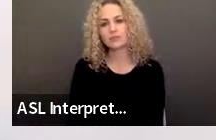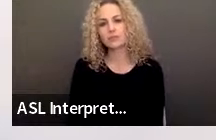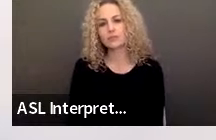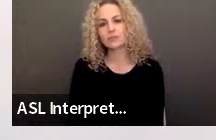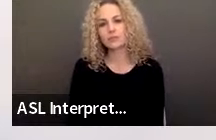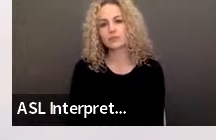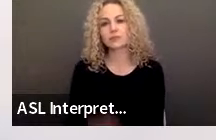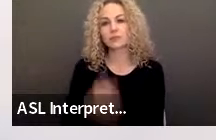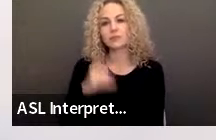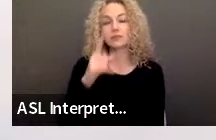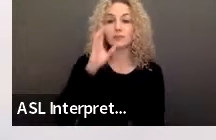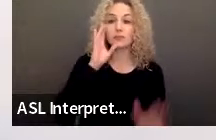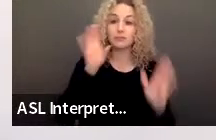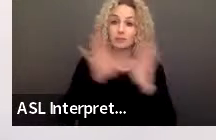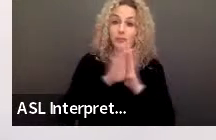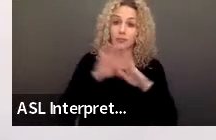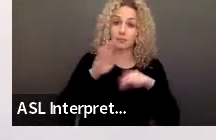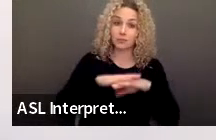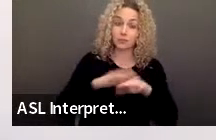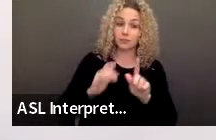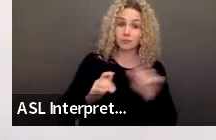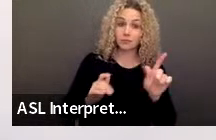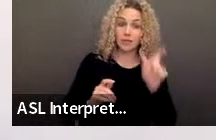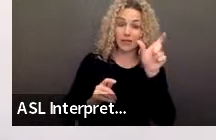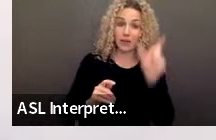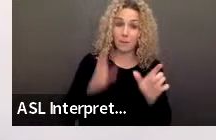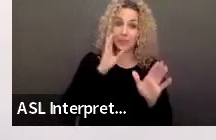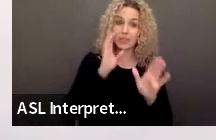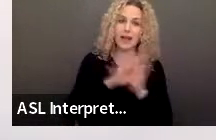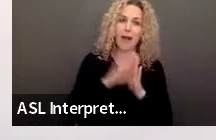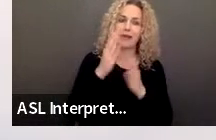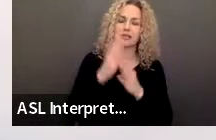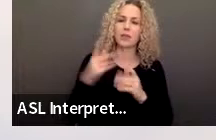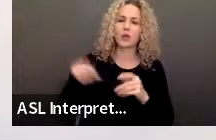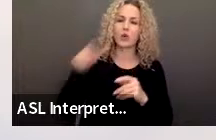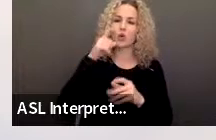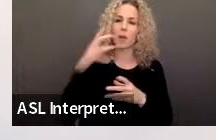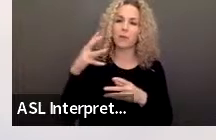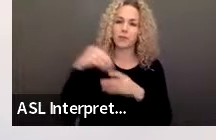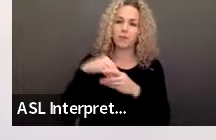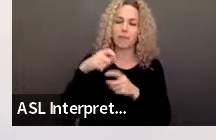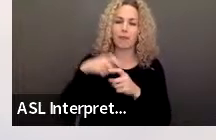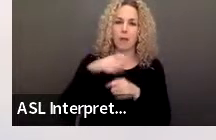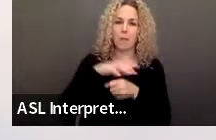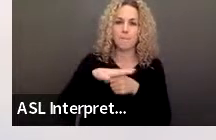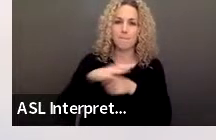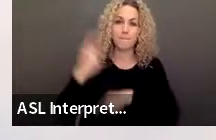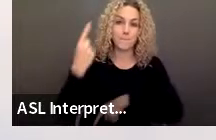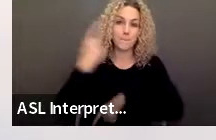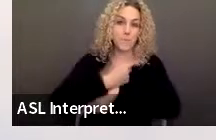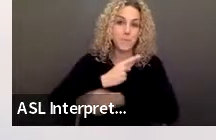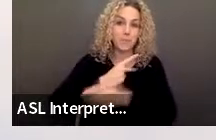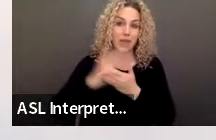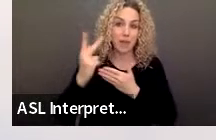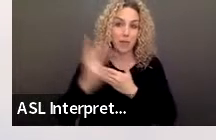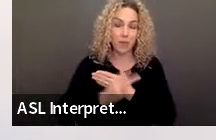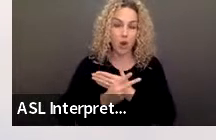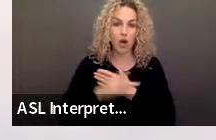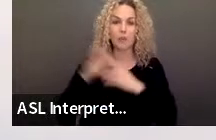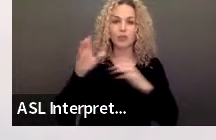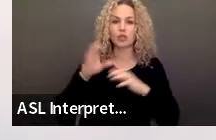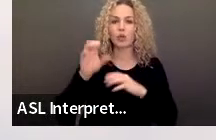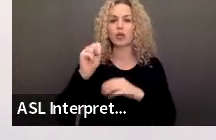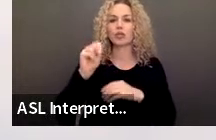So the image on the left of this slide is of some of our participants from a local day program doing